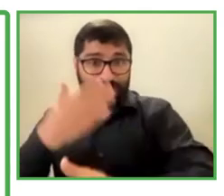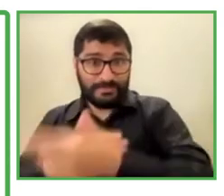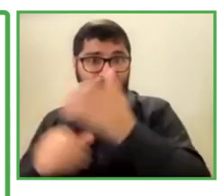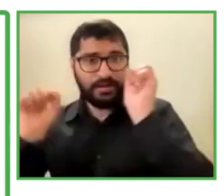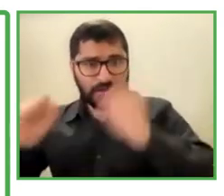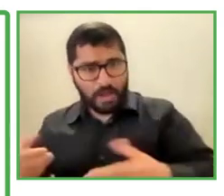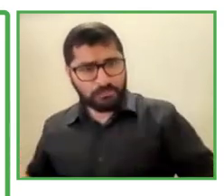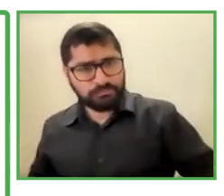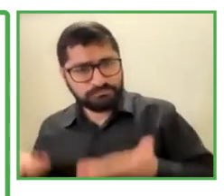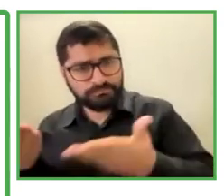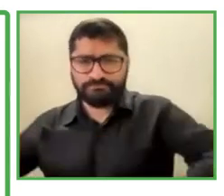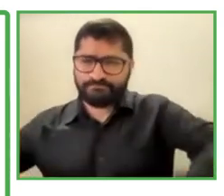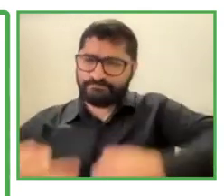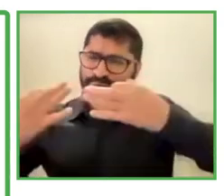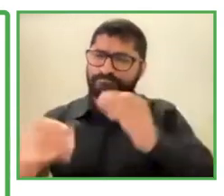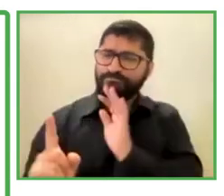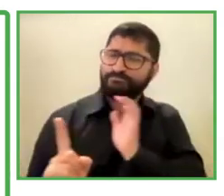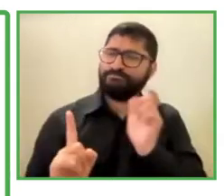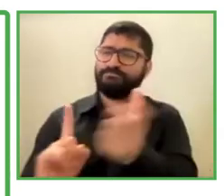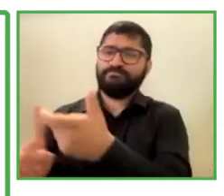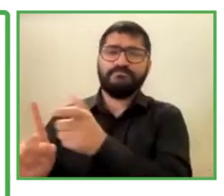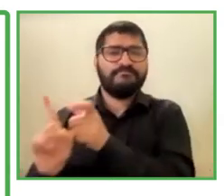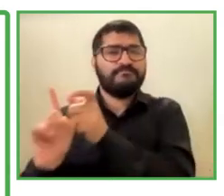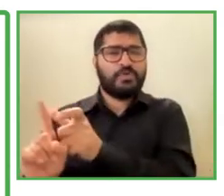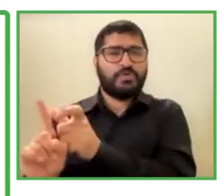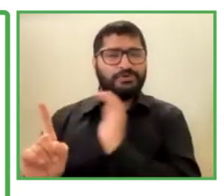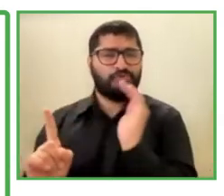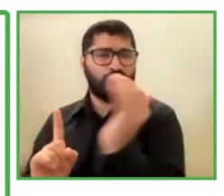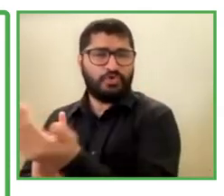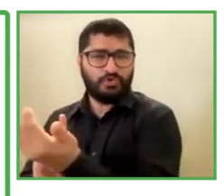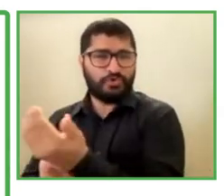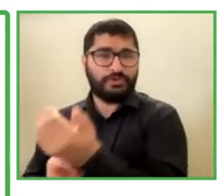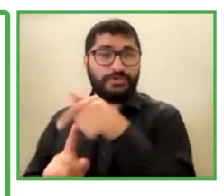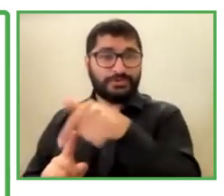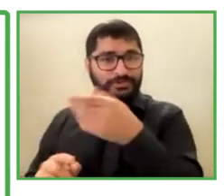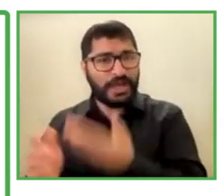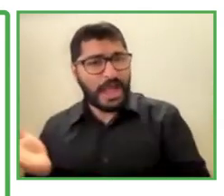to give them security. And through feedback